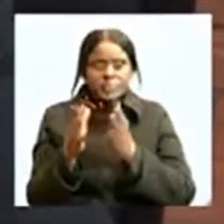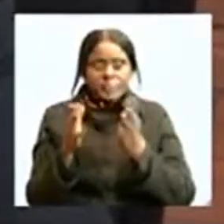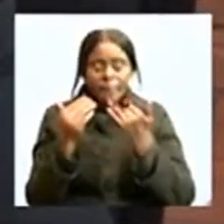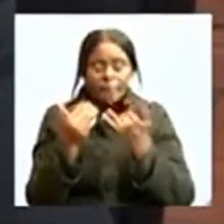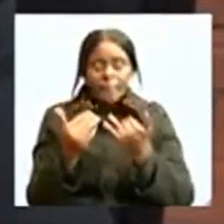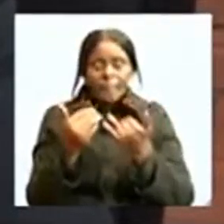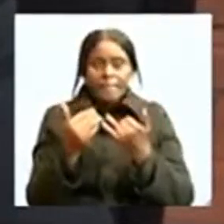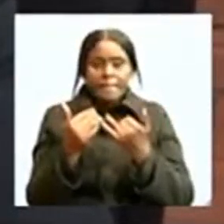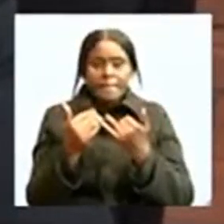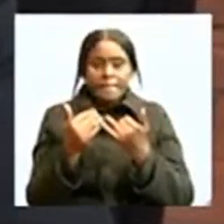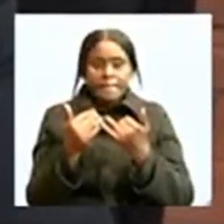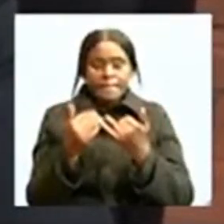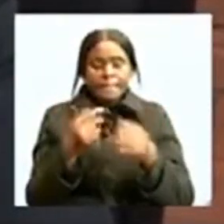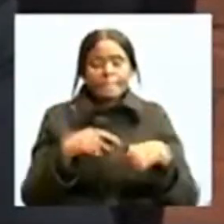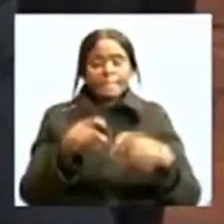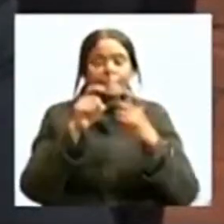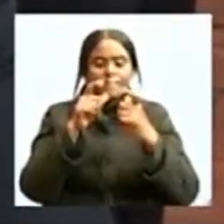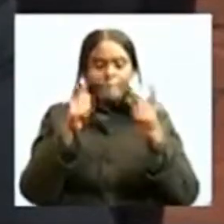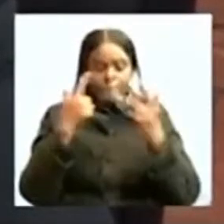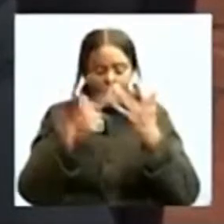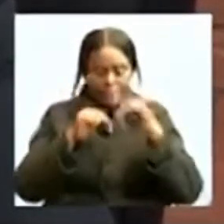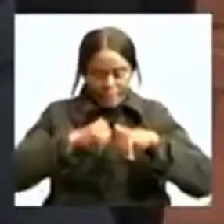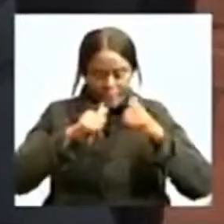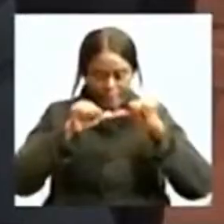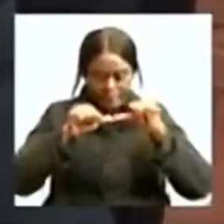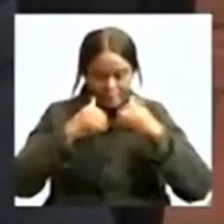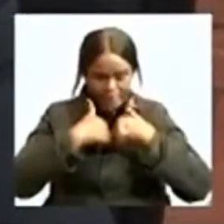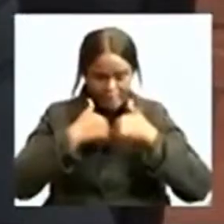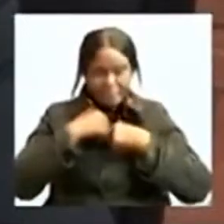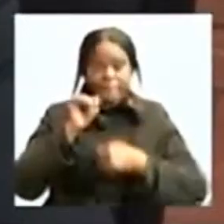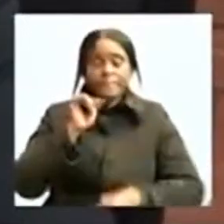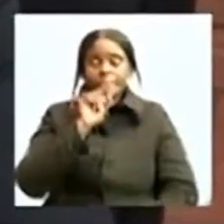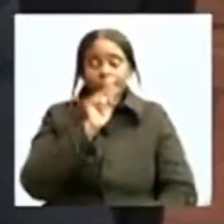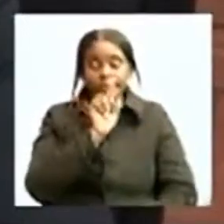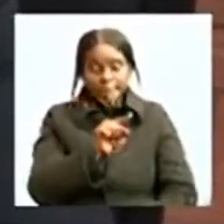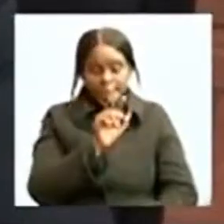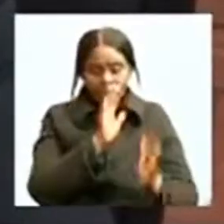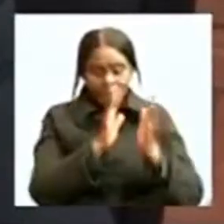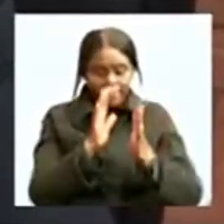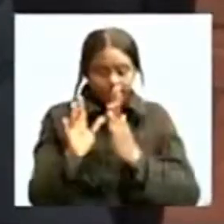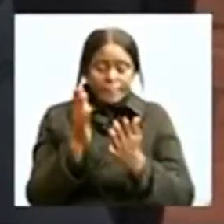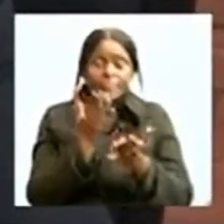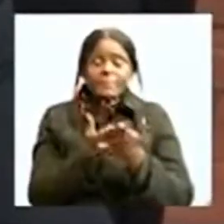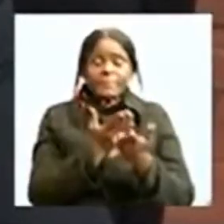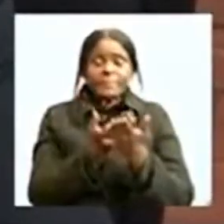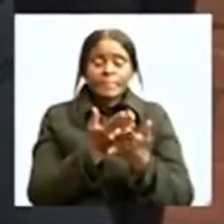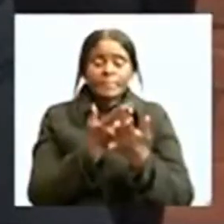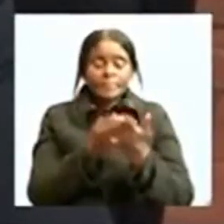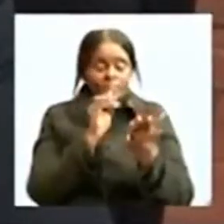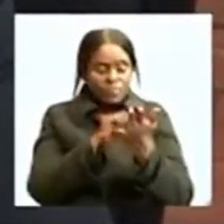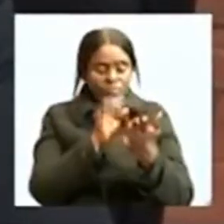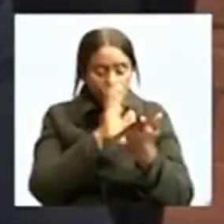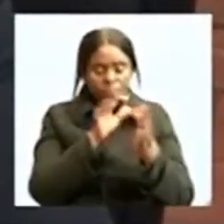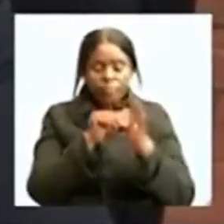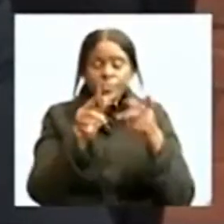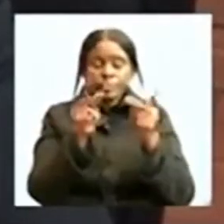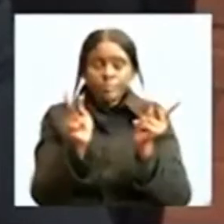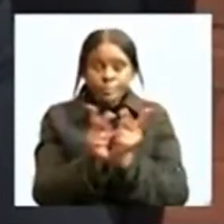Now, the challenge that we still have, despite these measures actually being put in